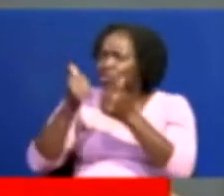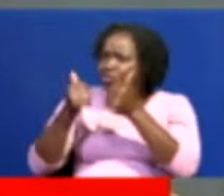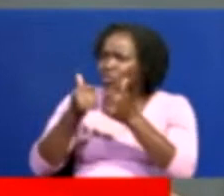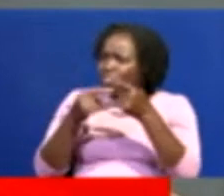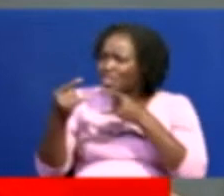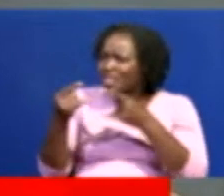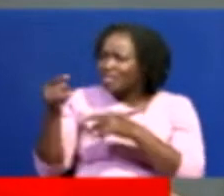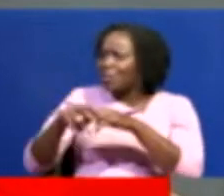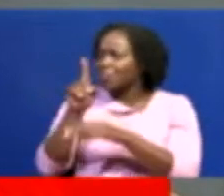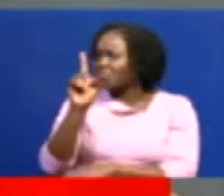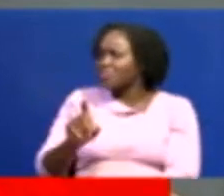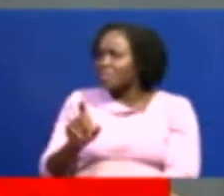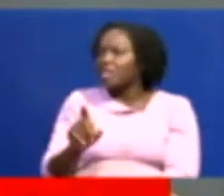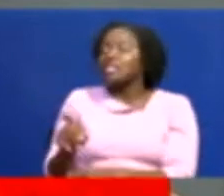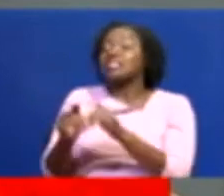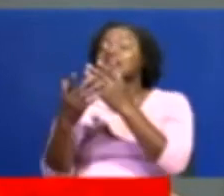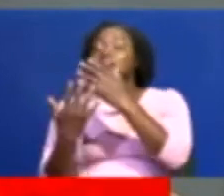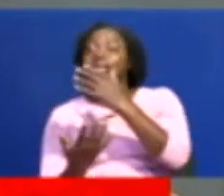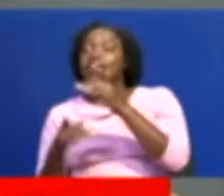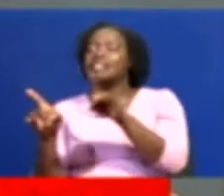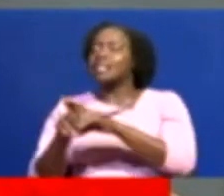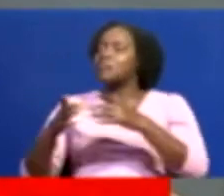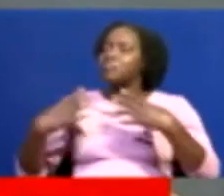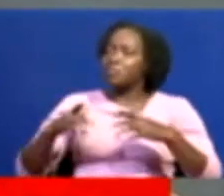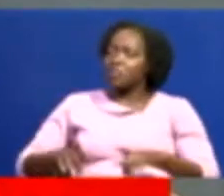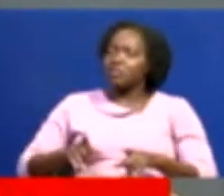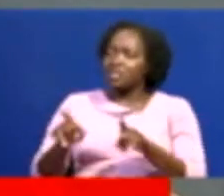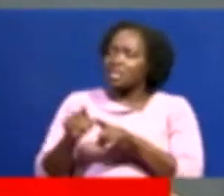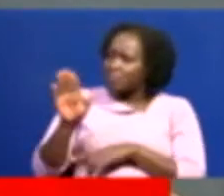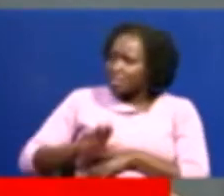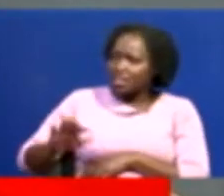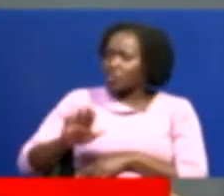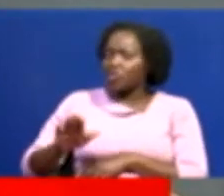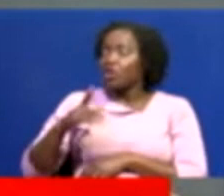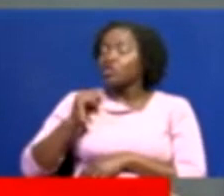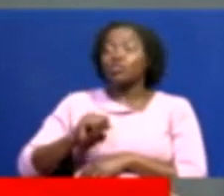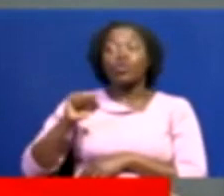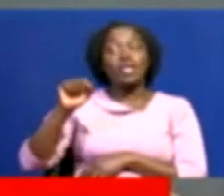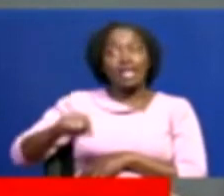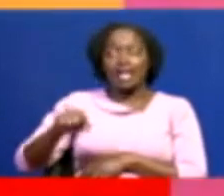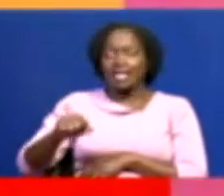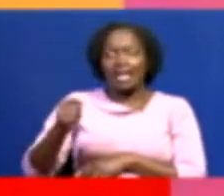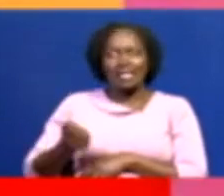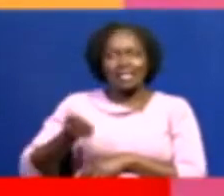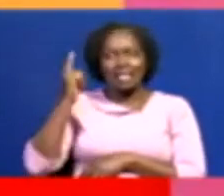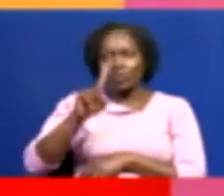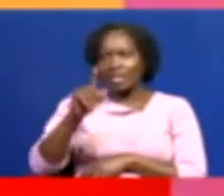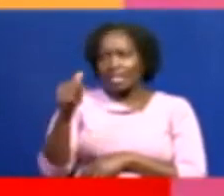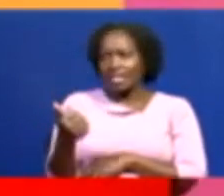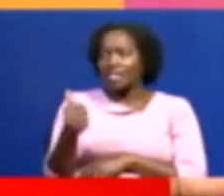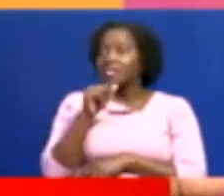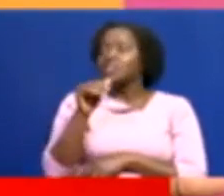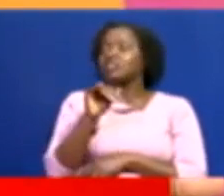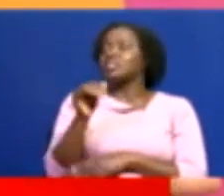upon? Mm-hmm. Because we are same blood, we are same people, we live in the same territory, so we can actually understand one another. It's not